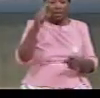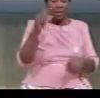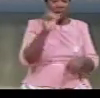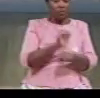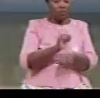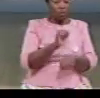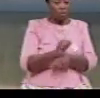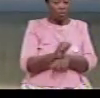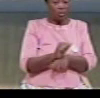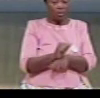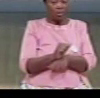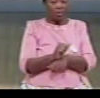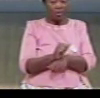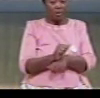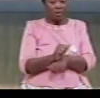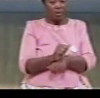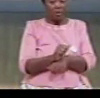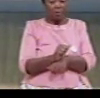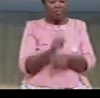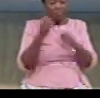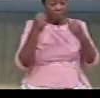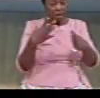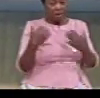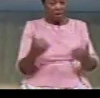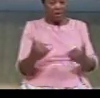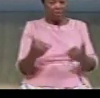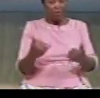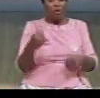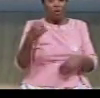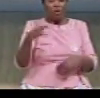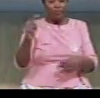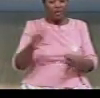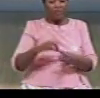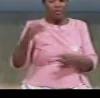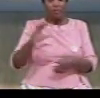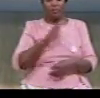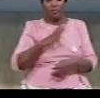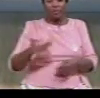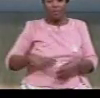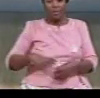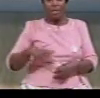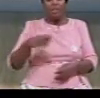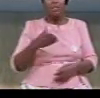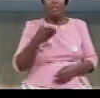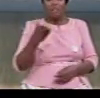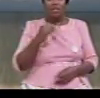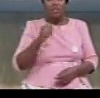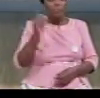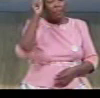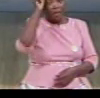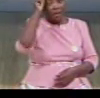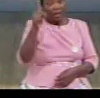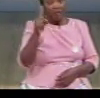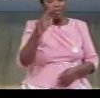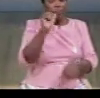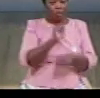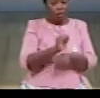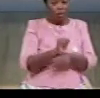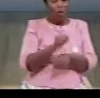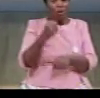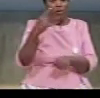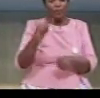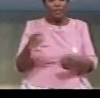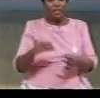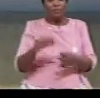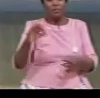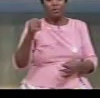now, of the Spirit of Christ. The perceived works of the Spirit